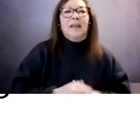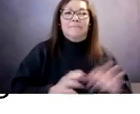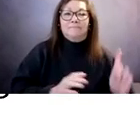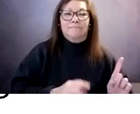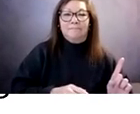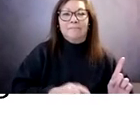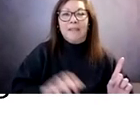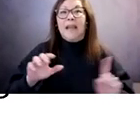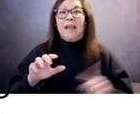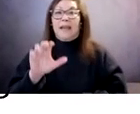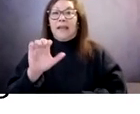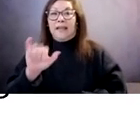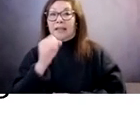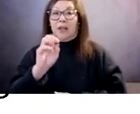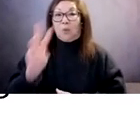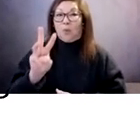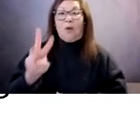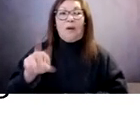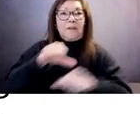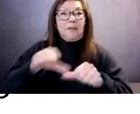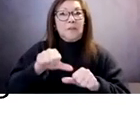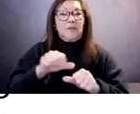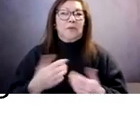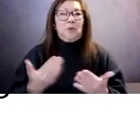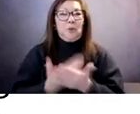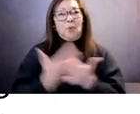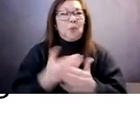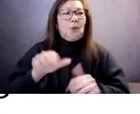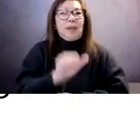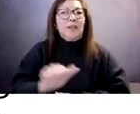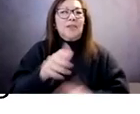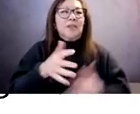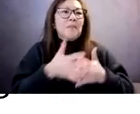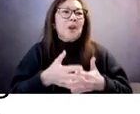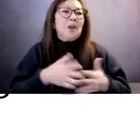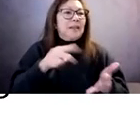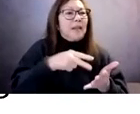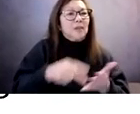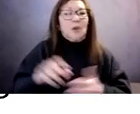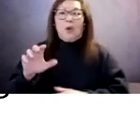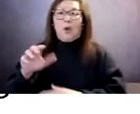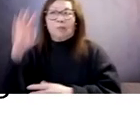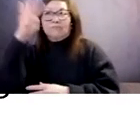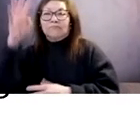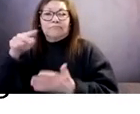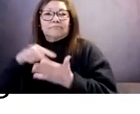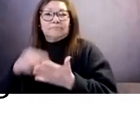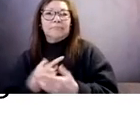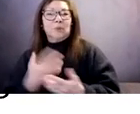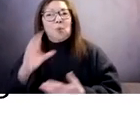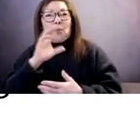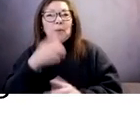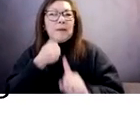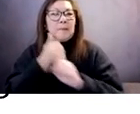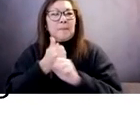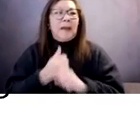Jadin Wong Fellowship is for an emerging Asian American dancer, choreographer who seeks to make an impact on the Asian American